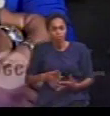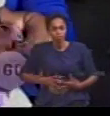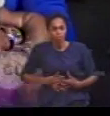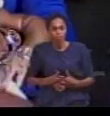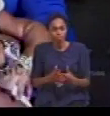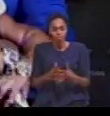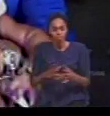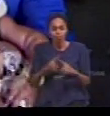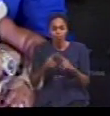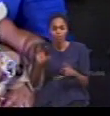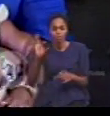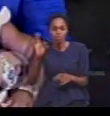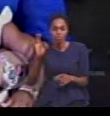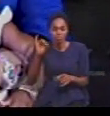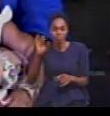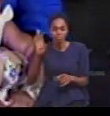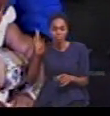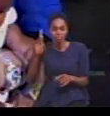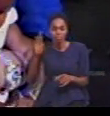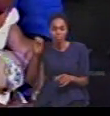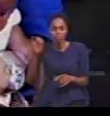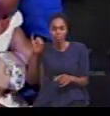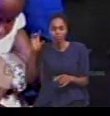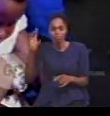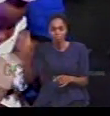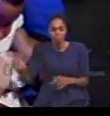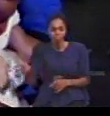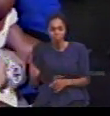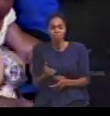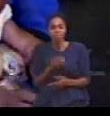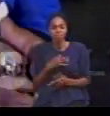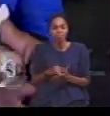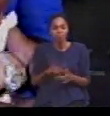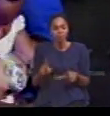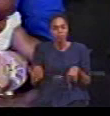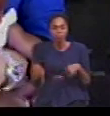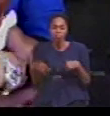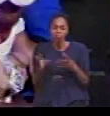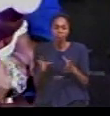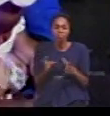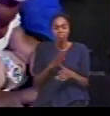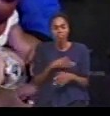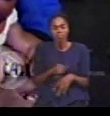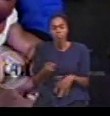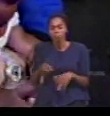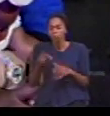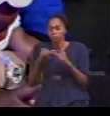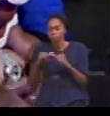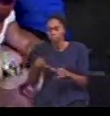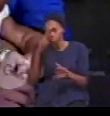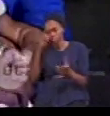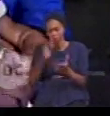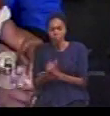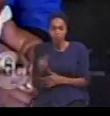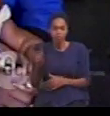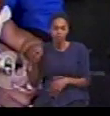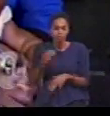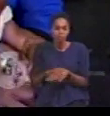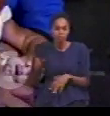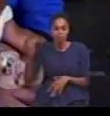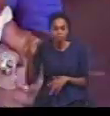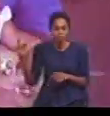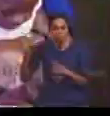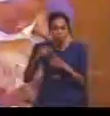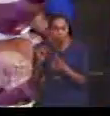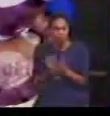go and they'll place me on medication. So that's how we left, and we keep on believing on God till that